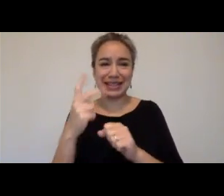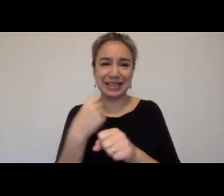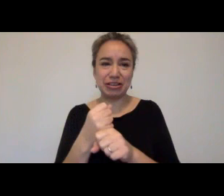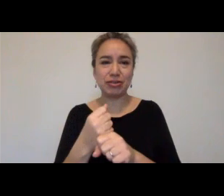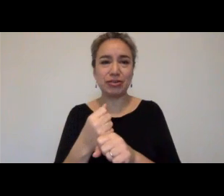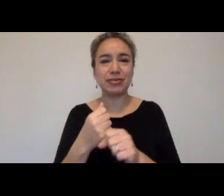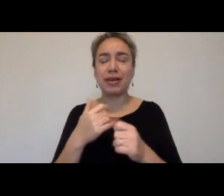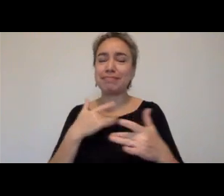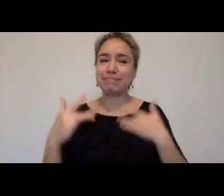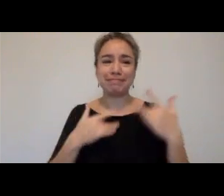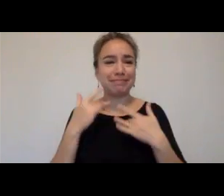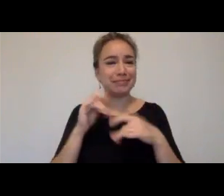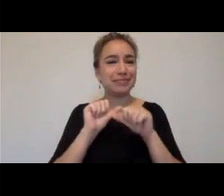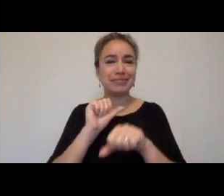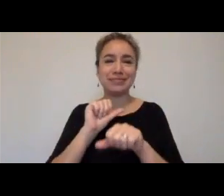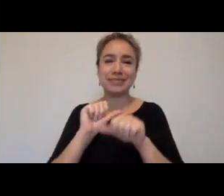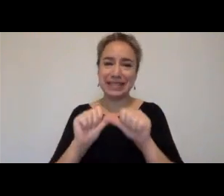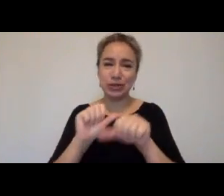continue working with them.